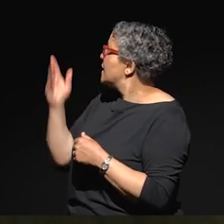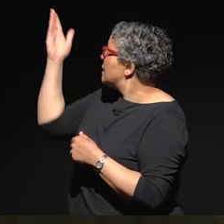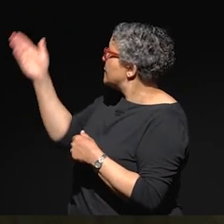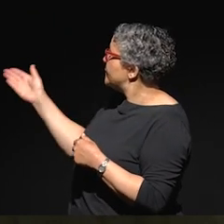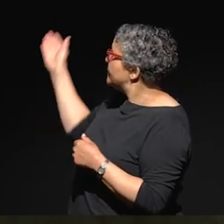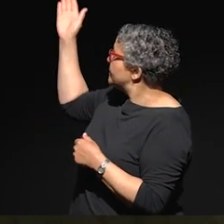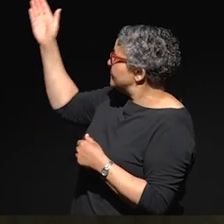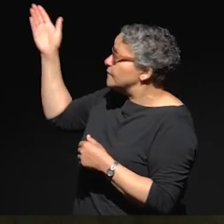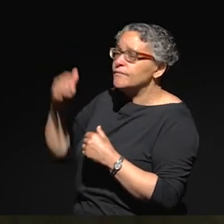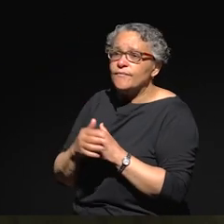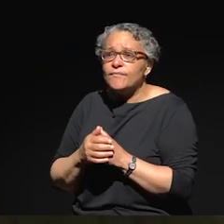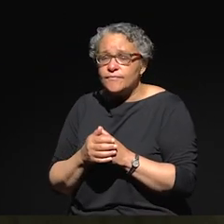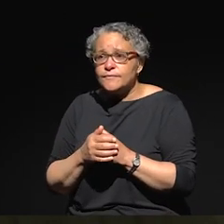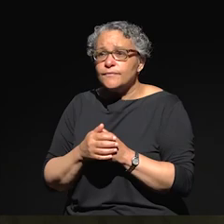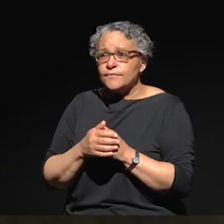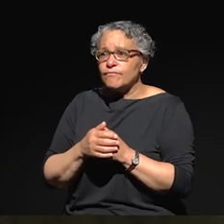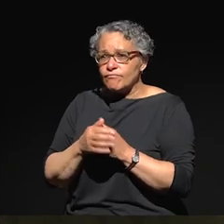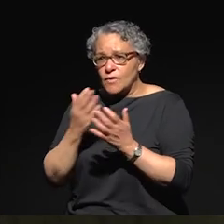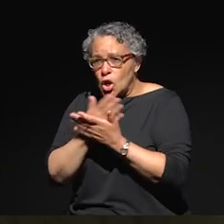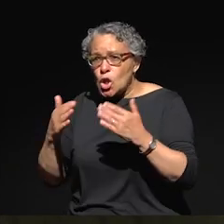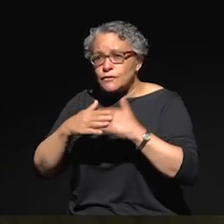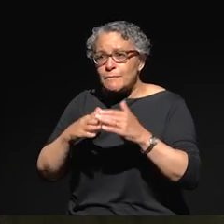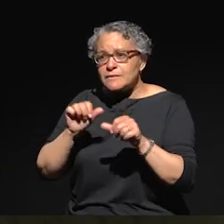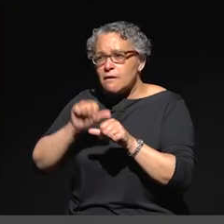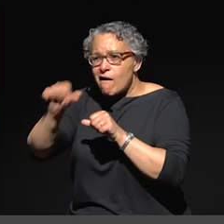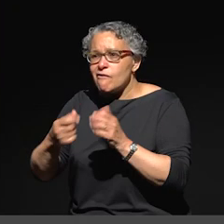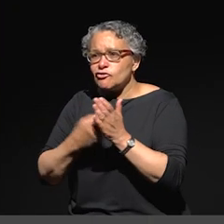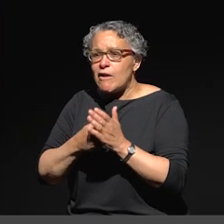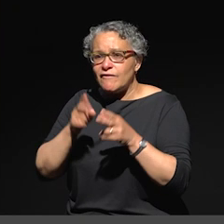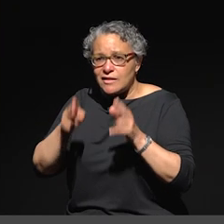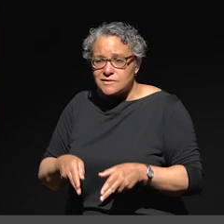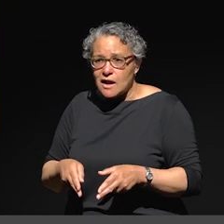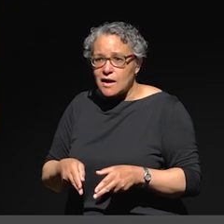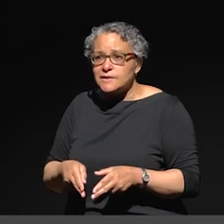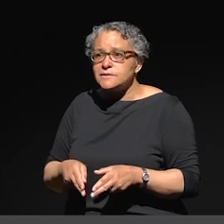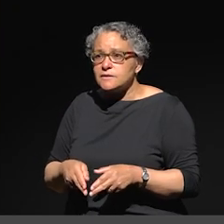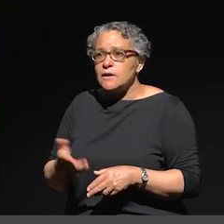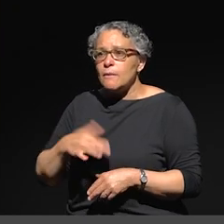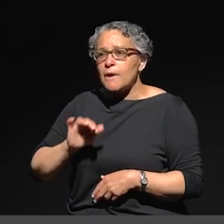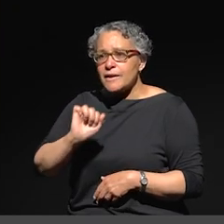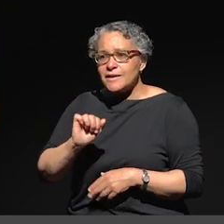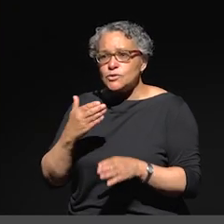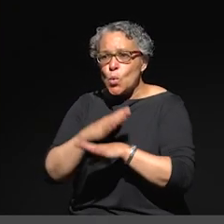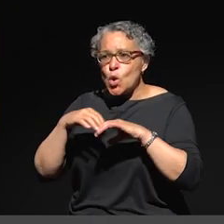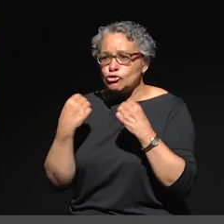And that was built, a lot of it was completed after Raphael's death by his workshop.